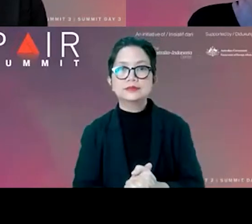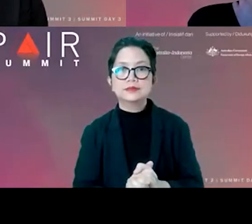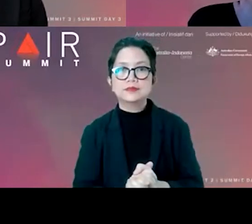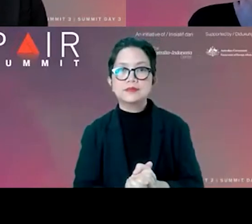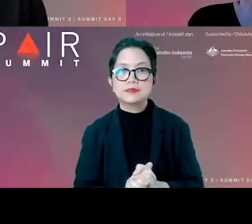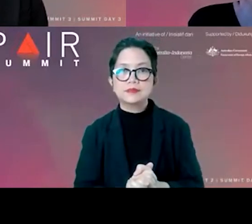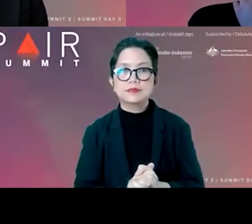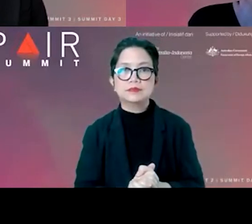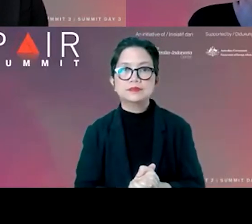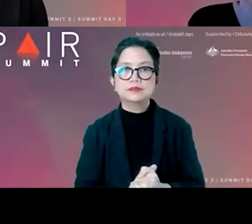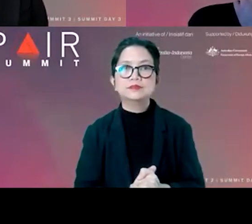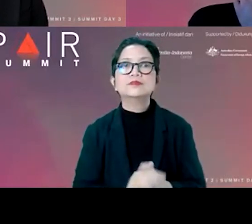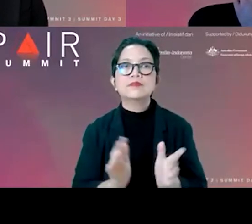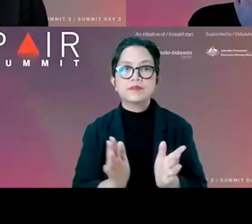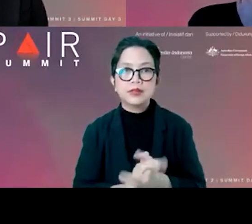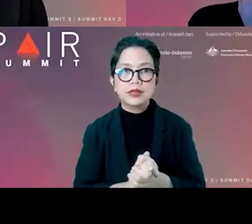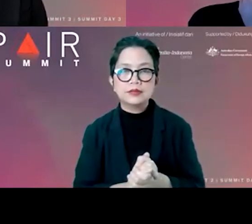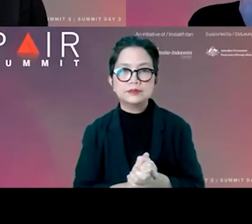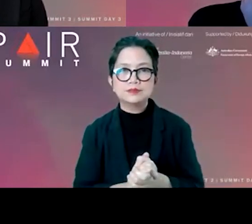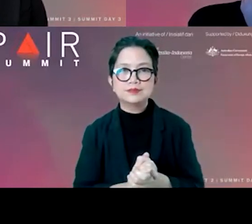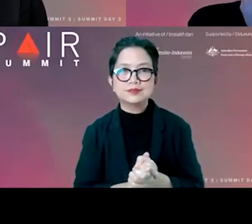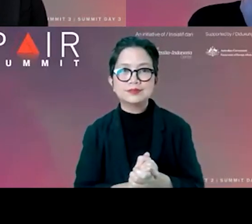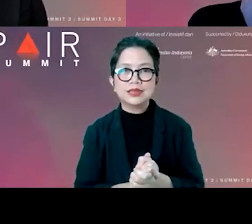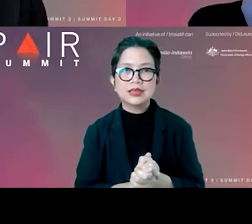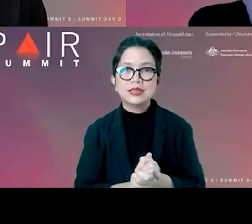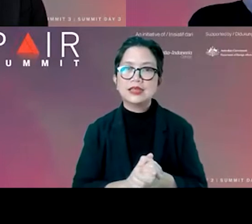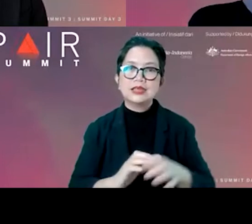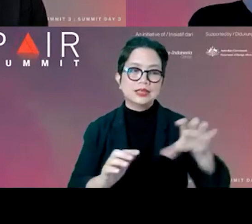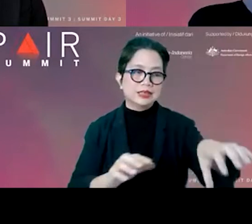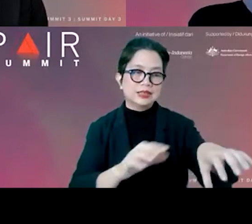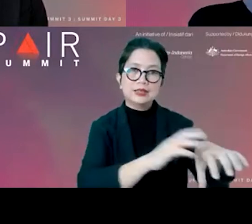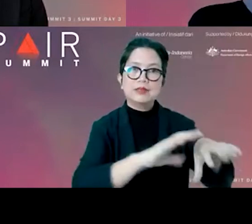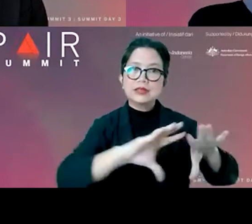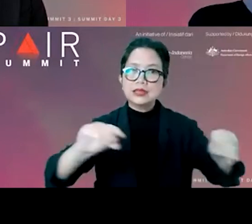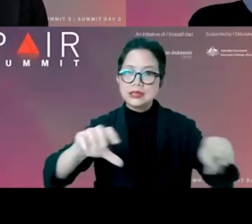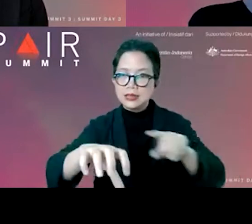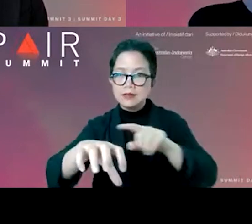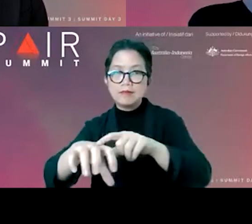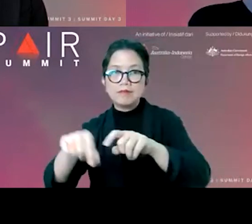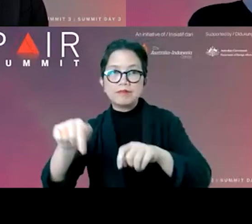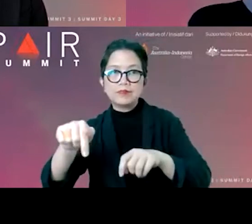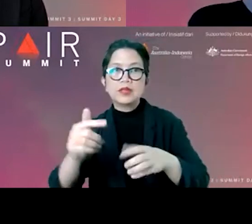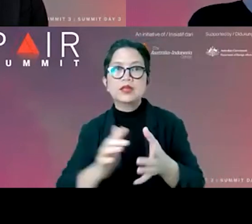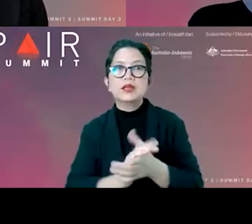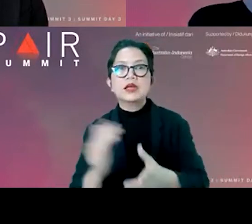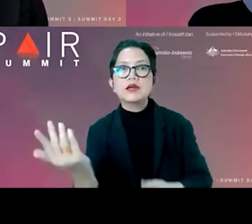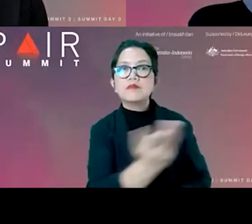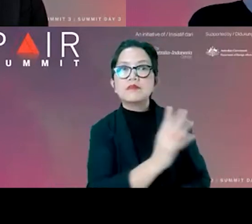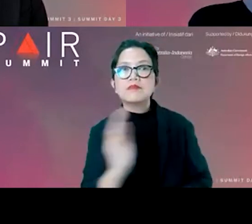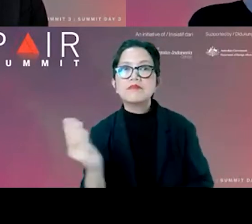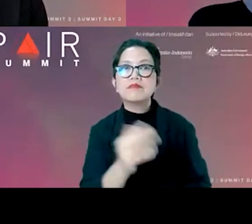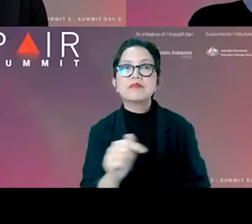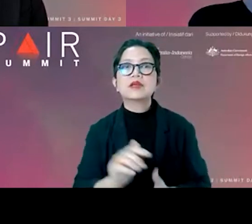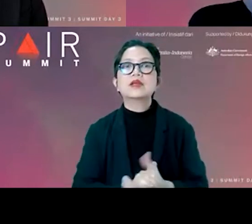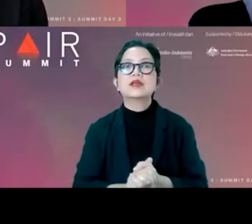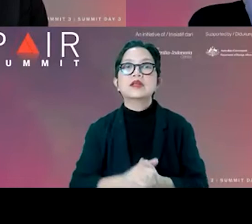So stimulation of demand through movement of people in both locally and long